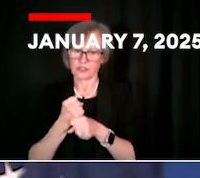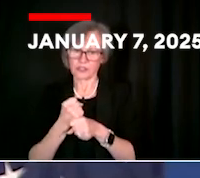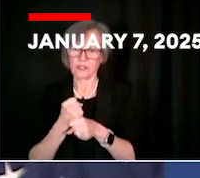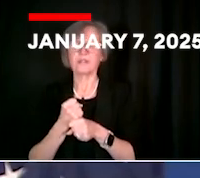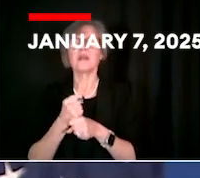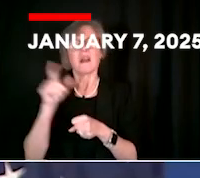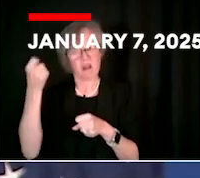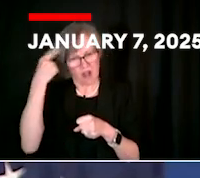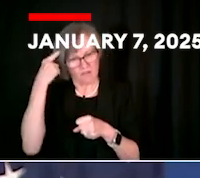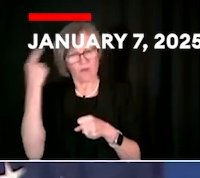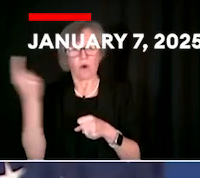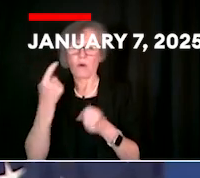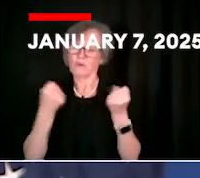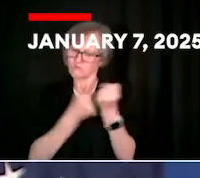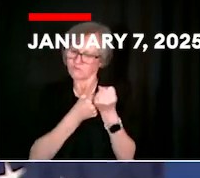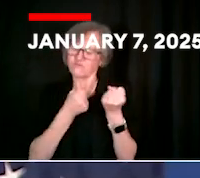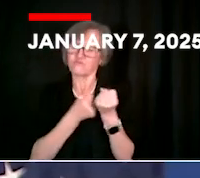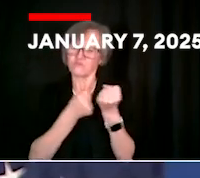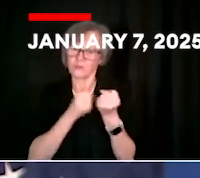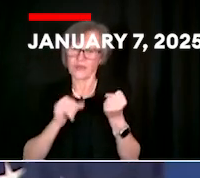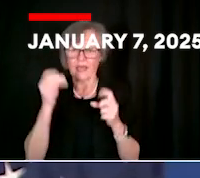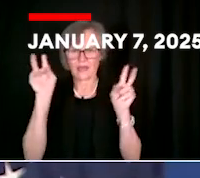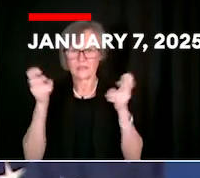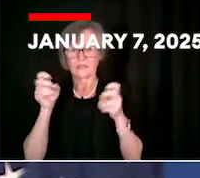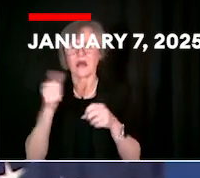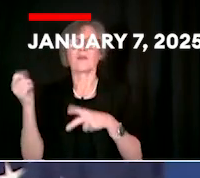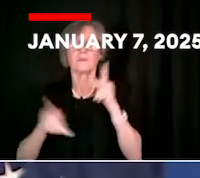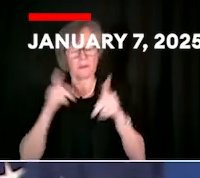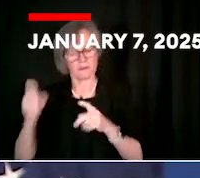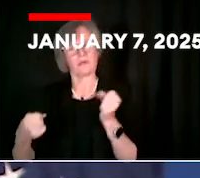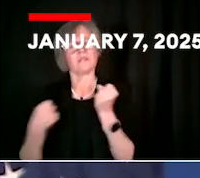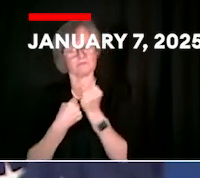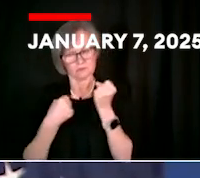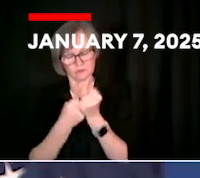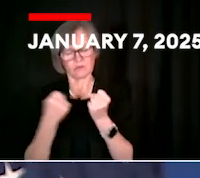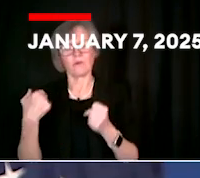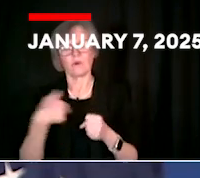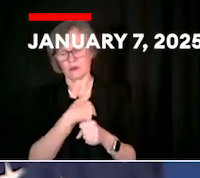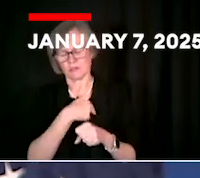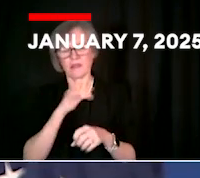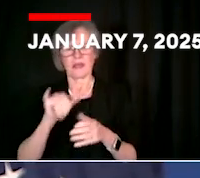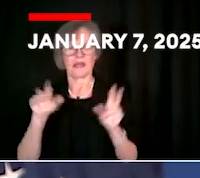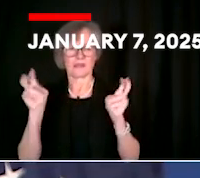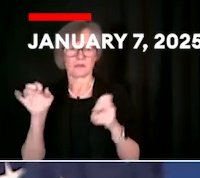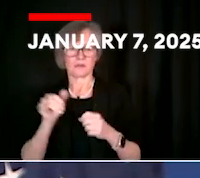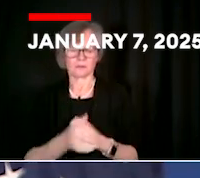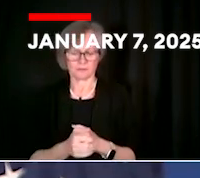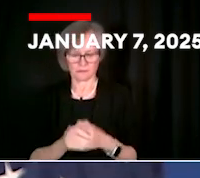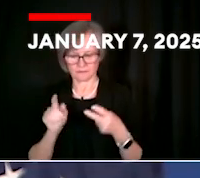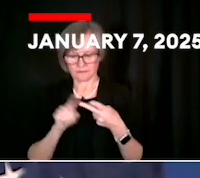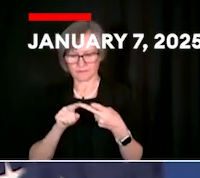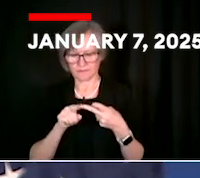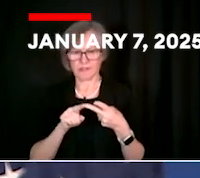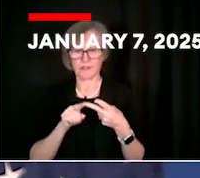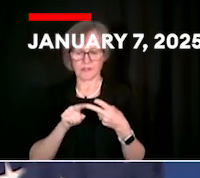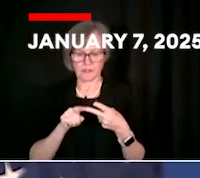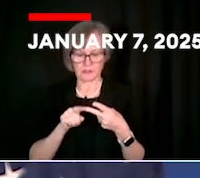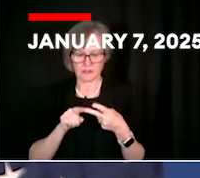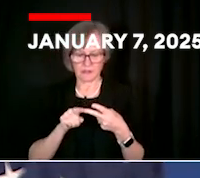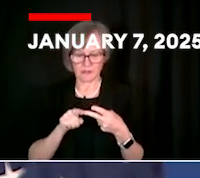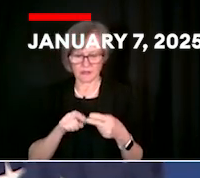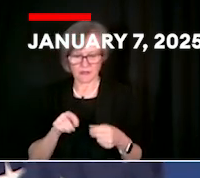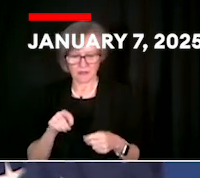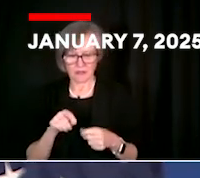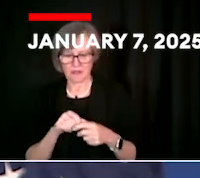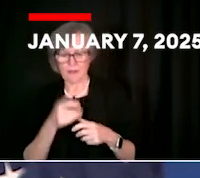been there on this issue. Everyone else needs to be there on this issue. And just a second quick. Roger Stone included you in his list of best